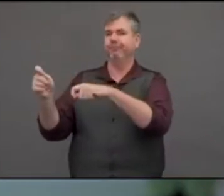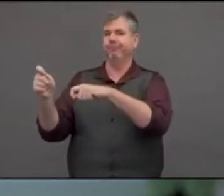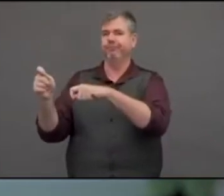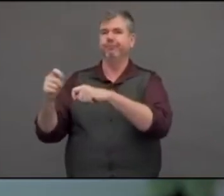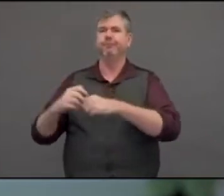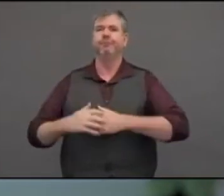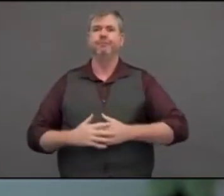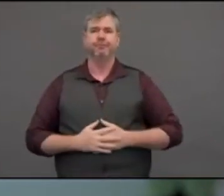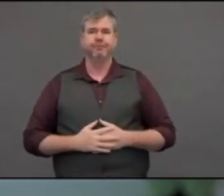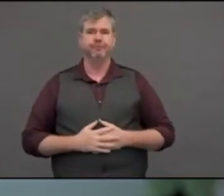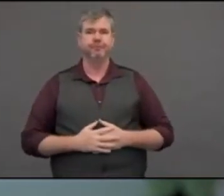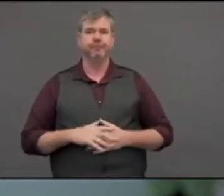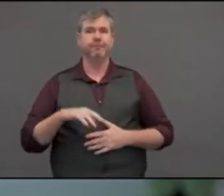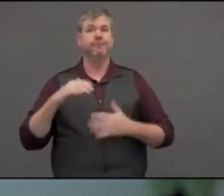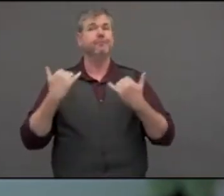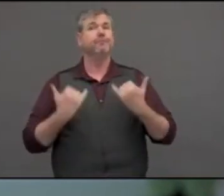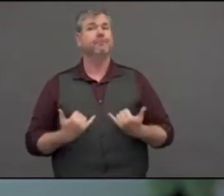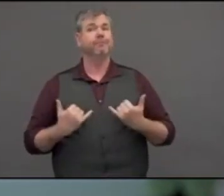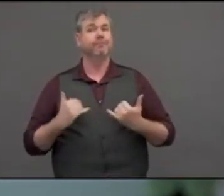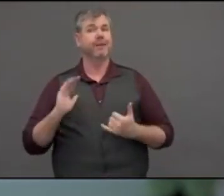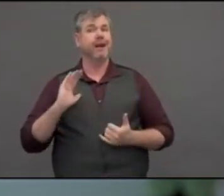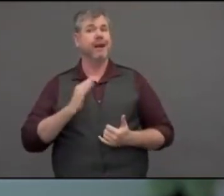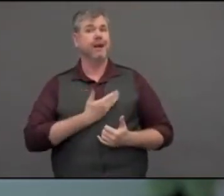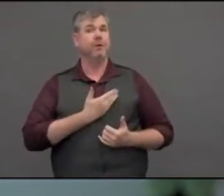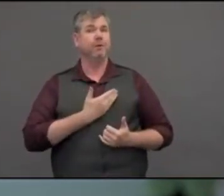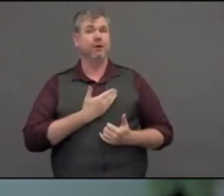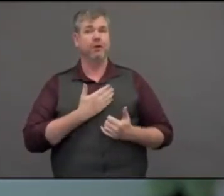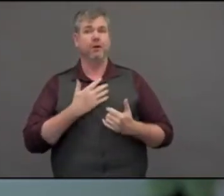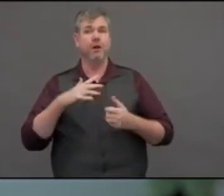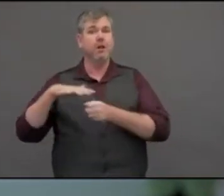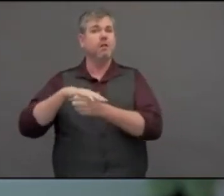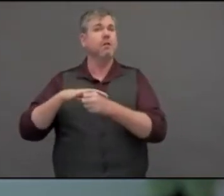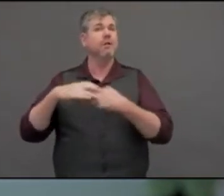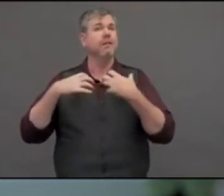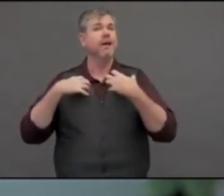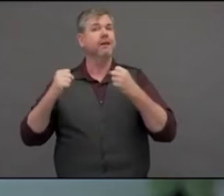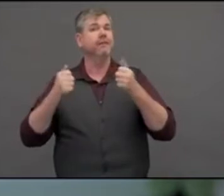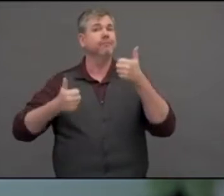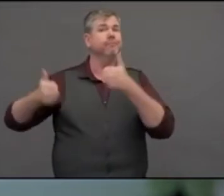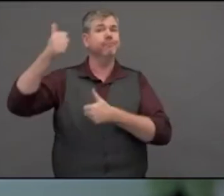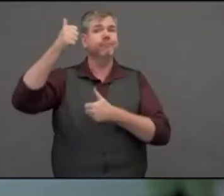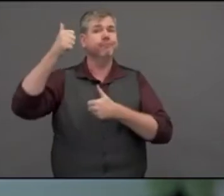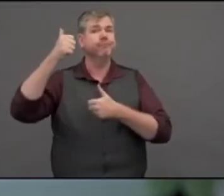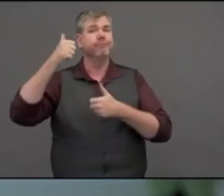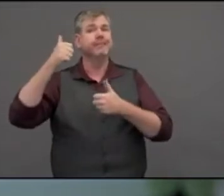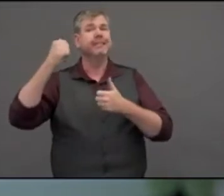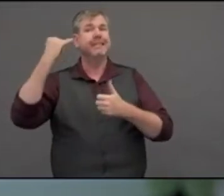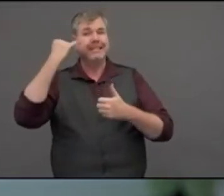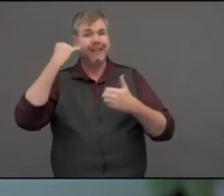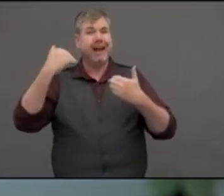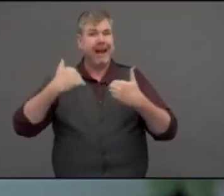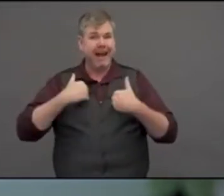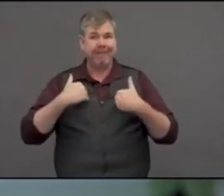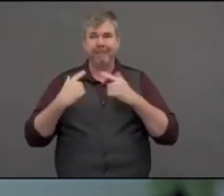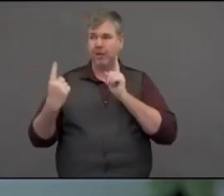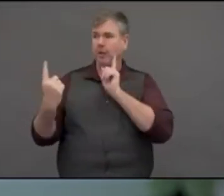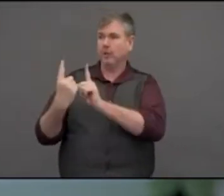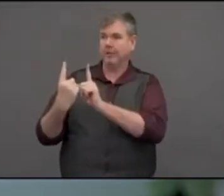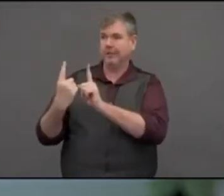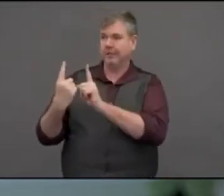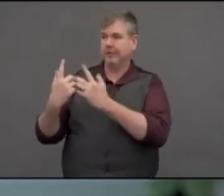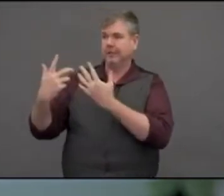very consistent. If you're a close contact, you do need to get tested, regardless of whether you have symptoms.